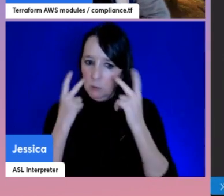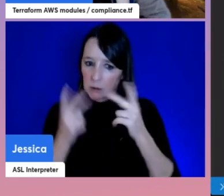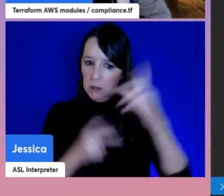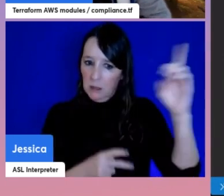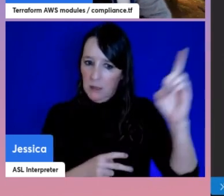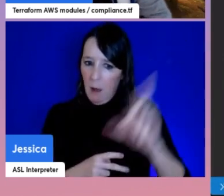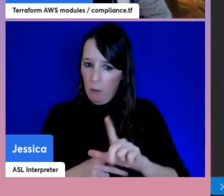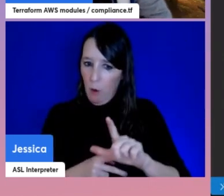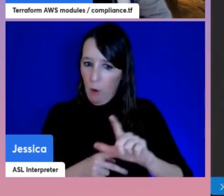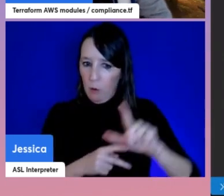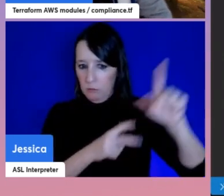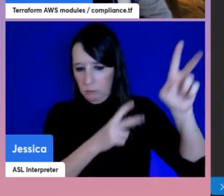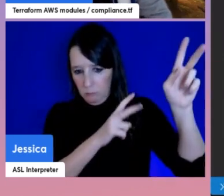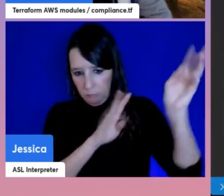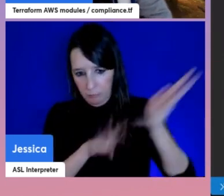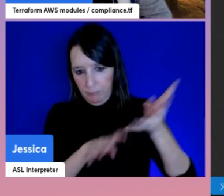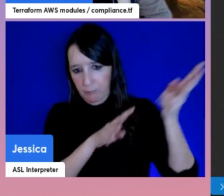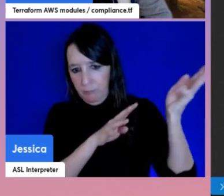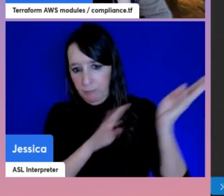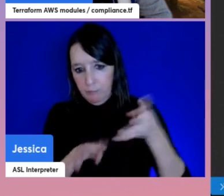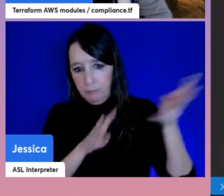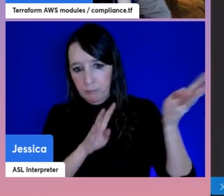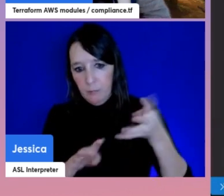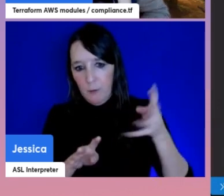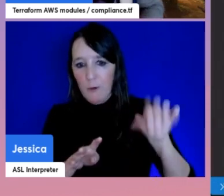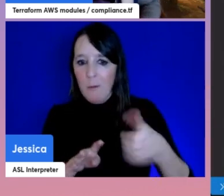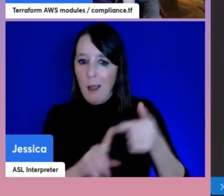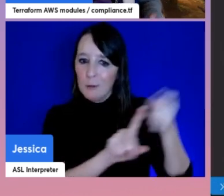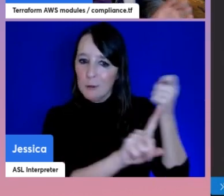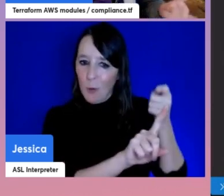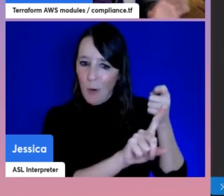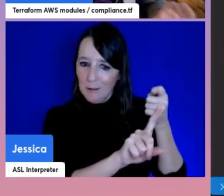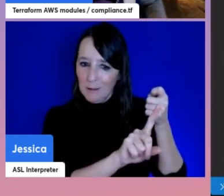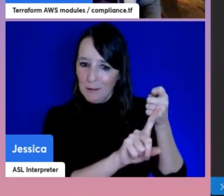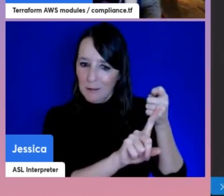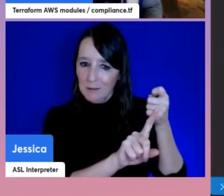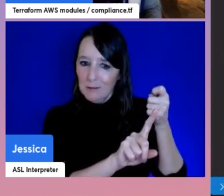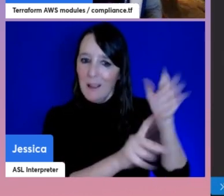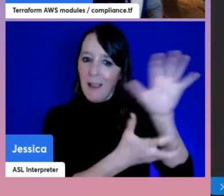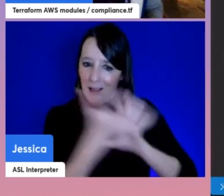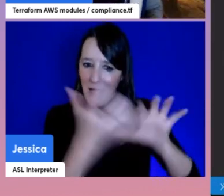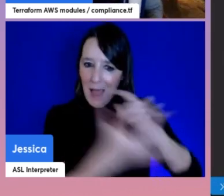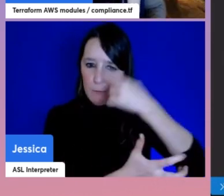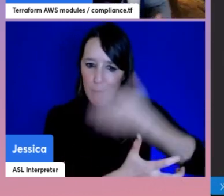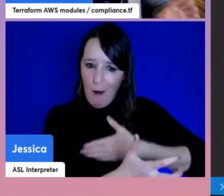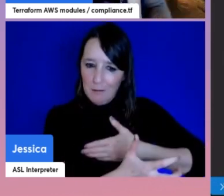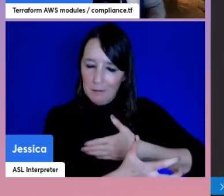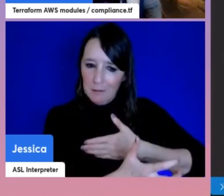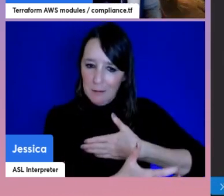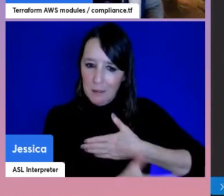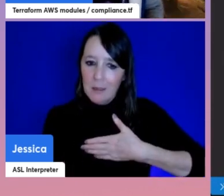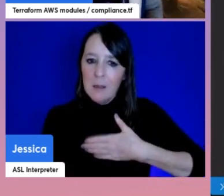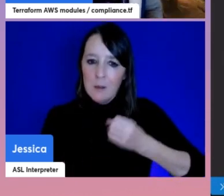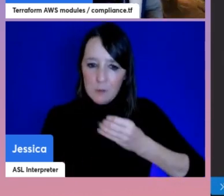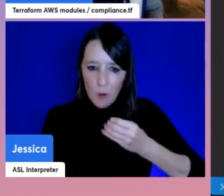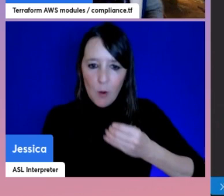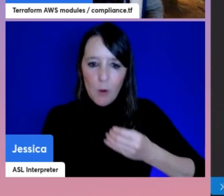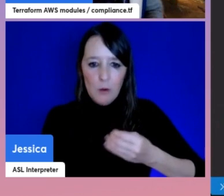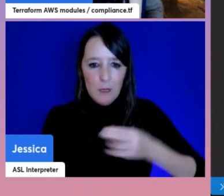this module, CloudFront, from another source. So disregard that it's called differently. It should be